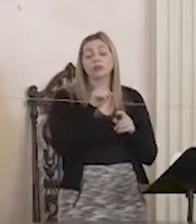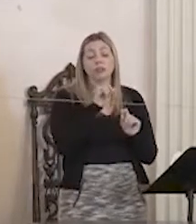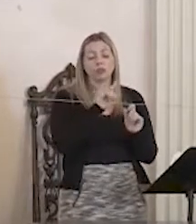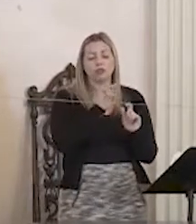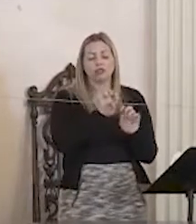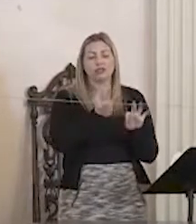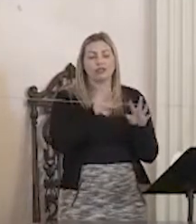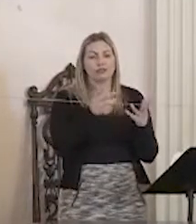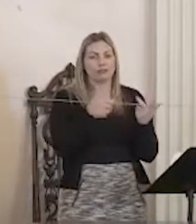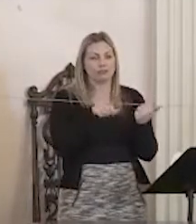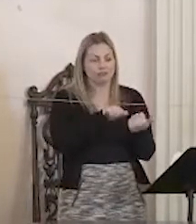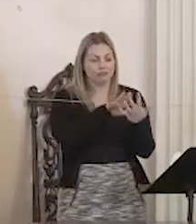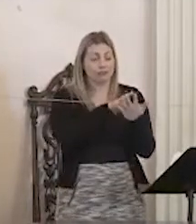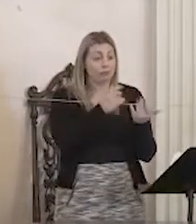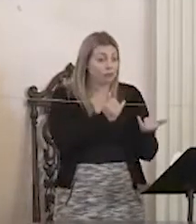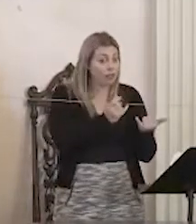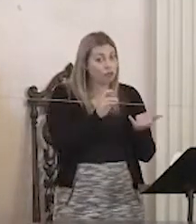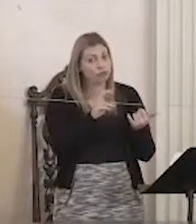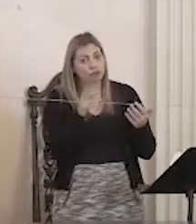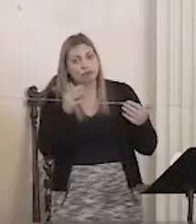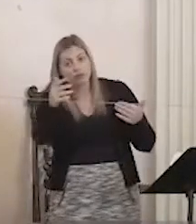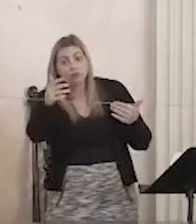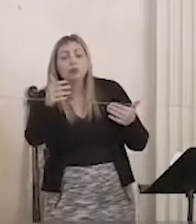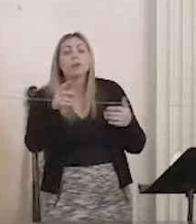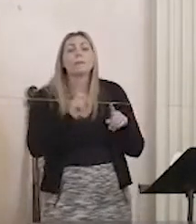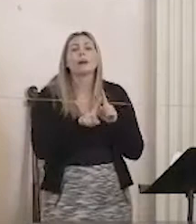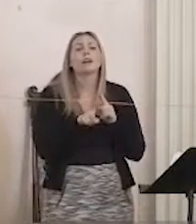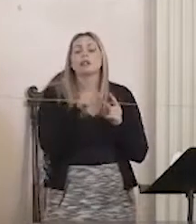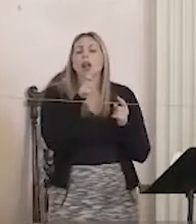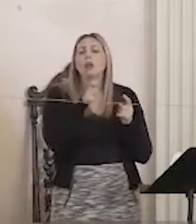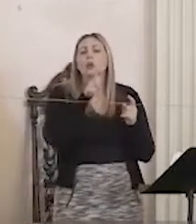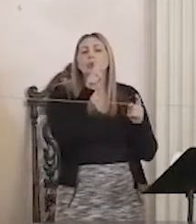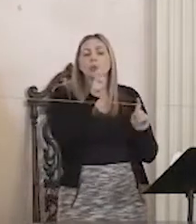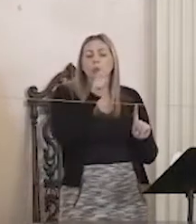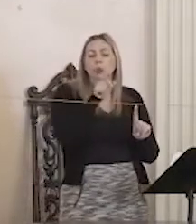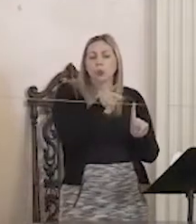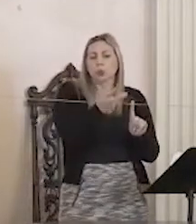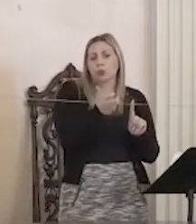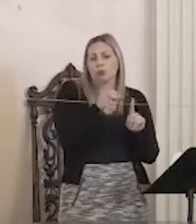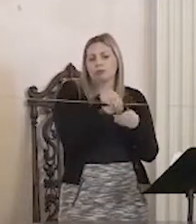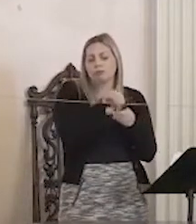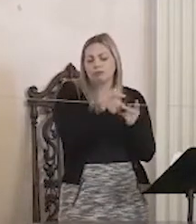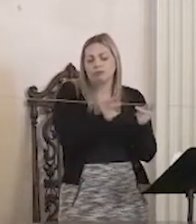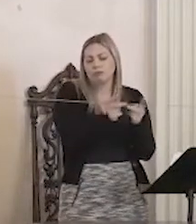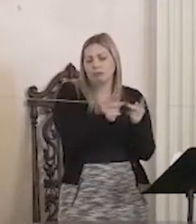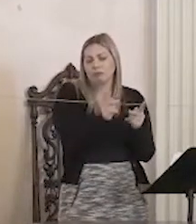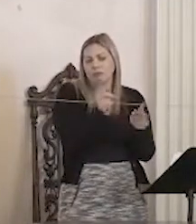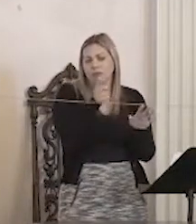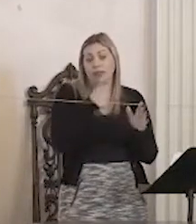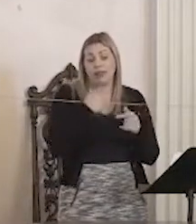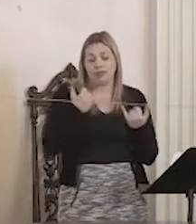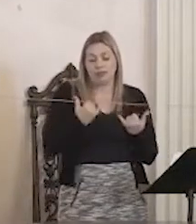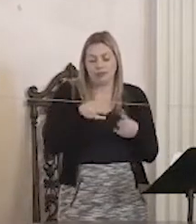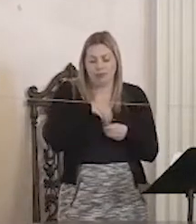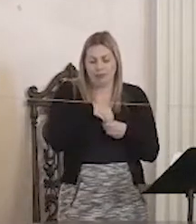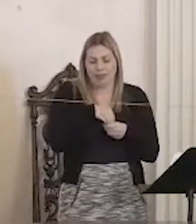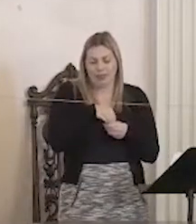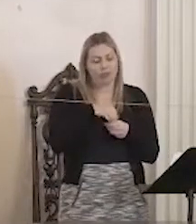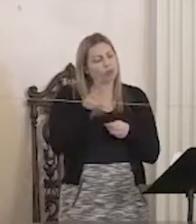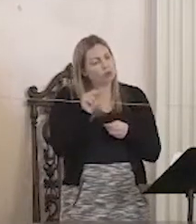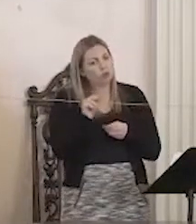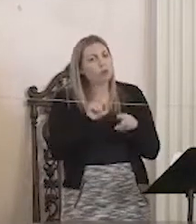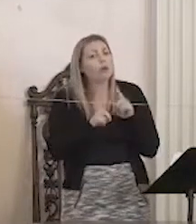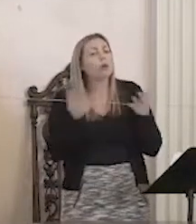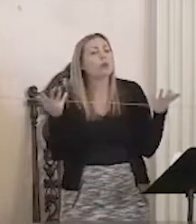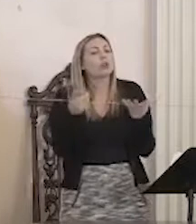you now, between now and then, is not who do you want in this position that I currently occupy? What